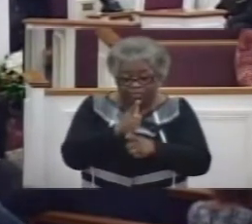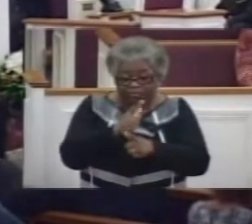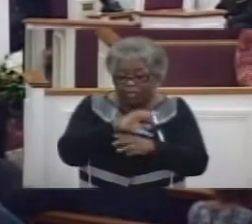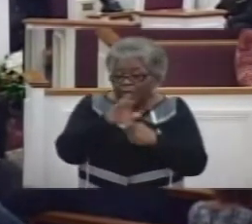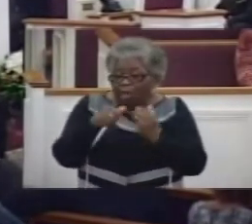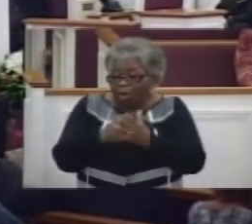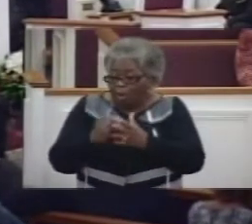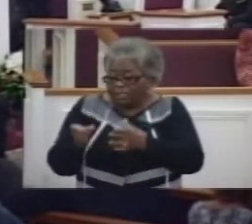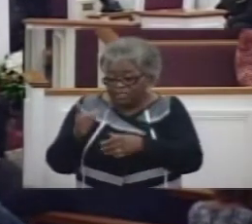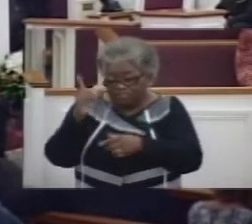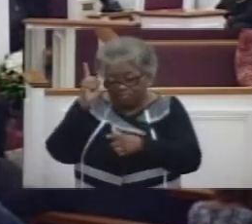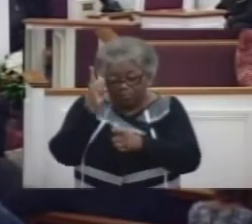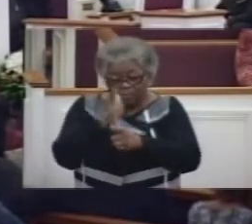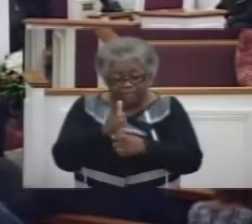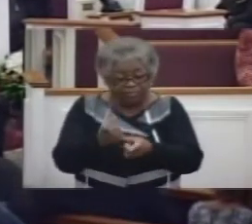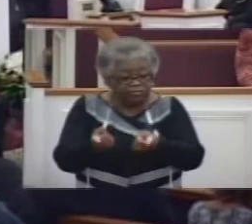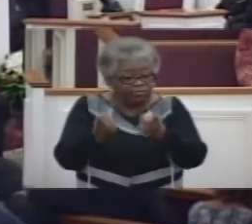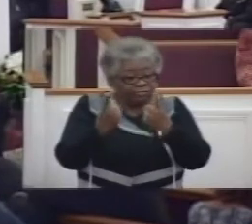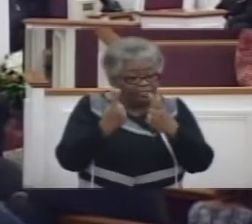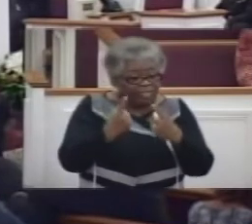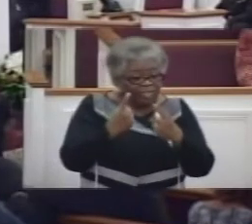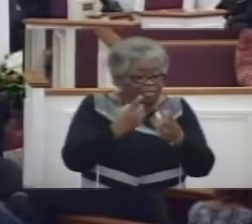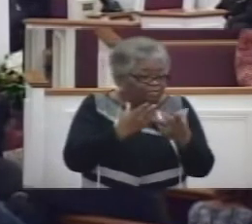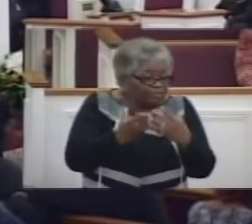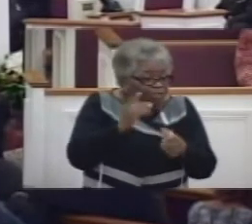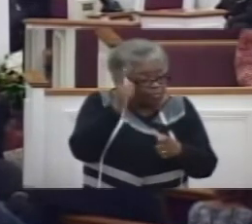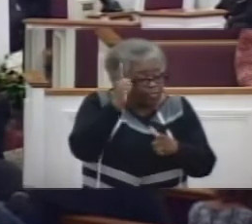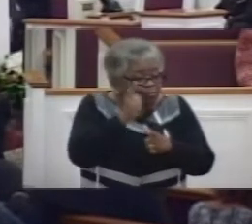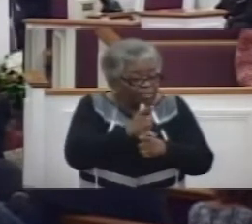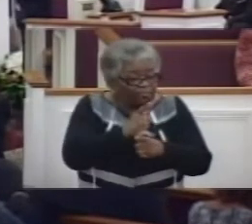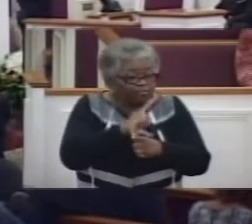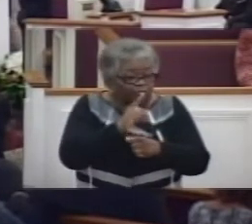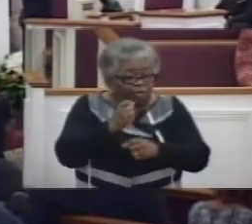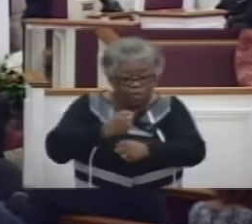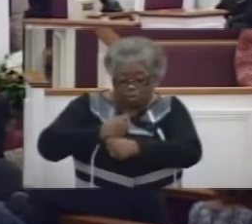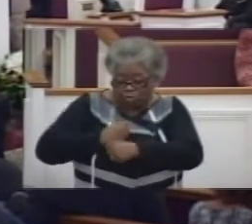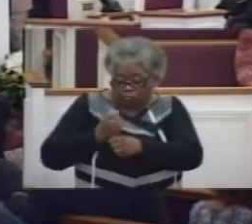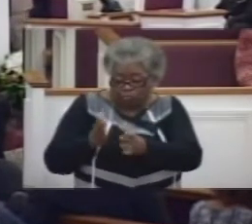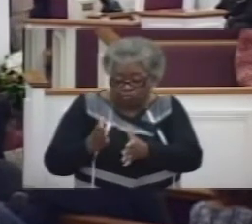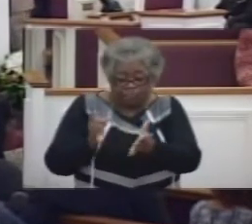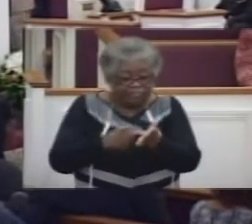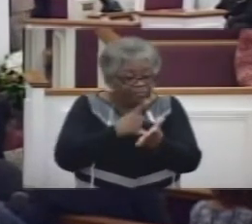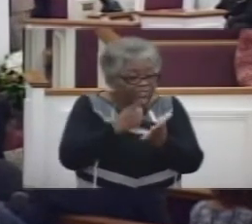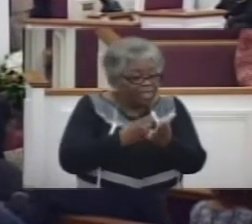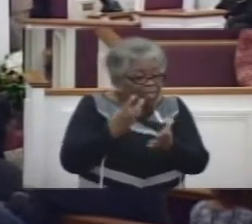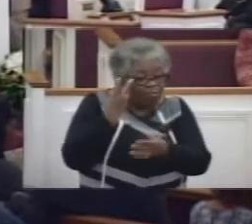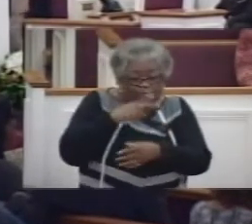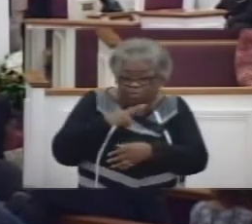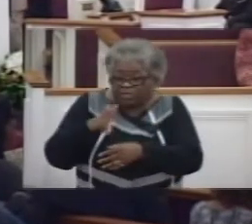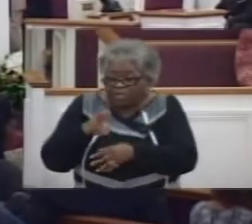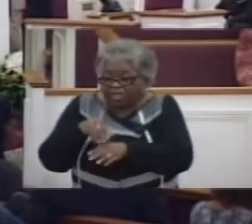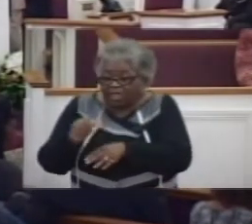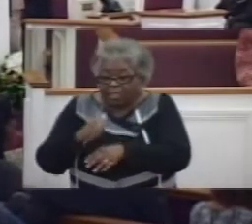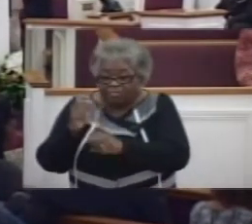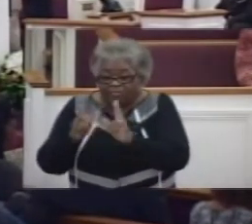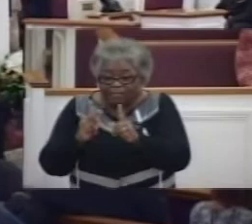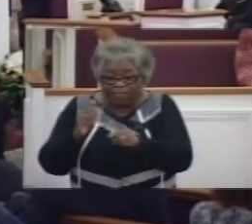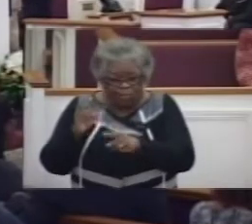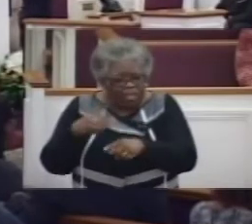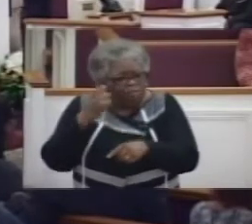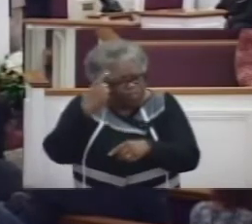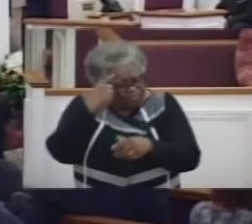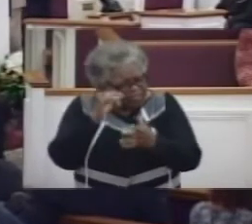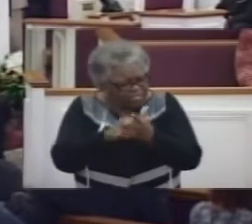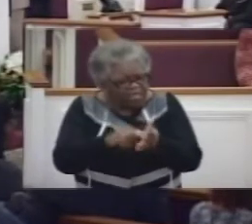All of his brothers came, even though the brothers were soldiers. Sometimes we look at other folks and we think